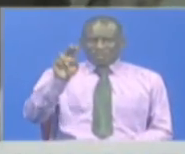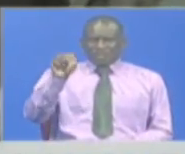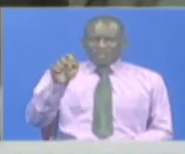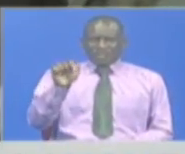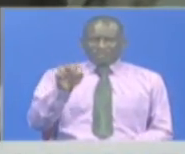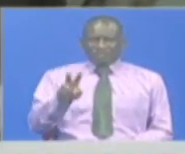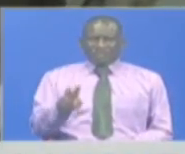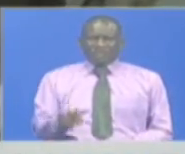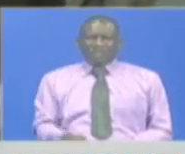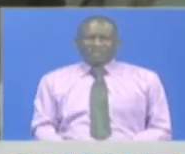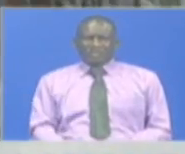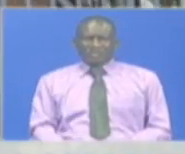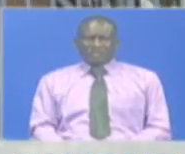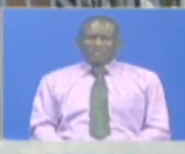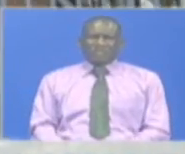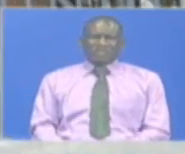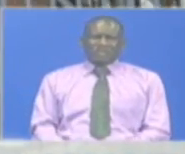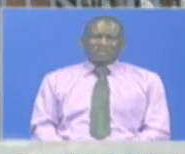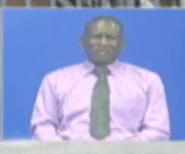NTV.